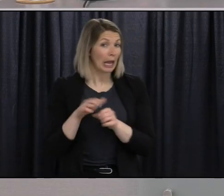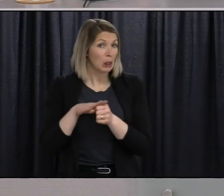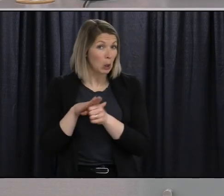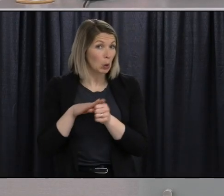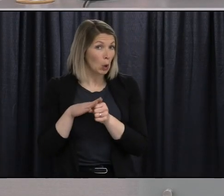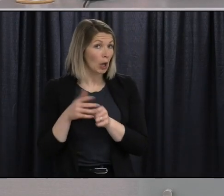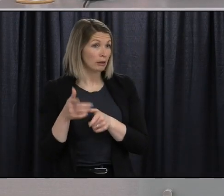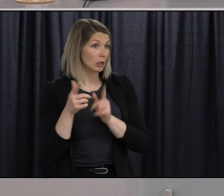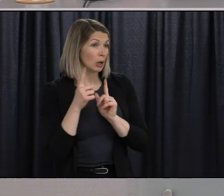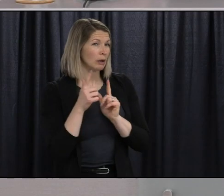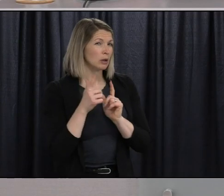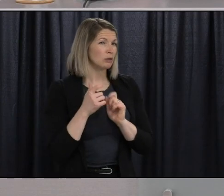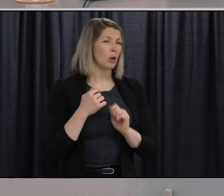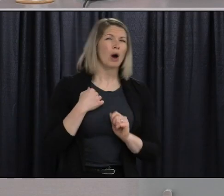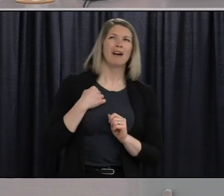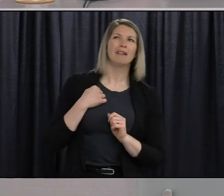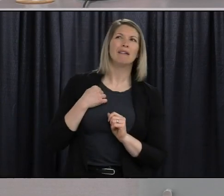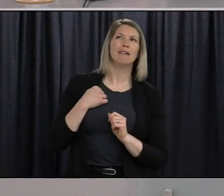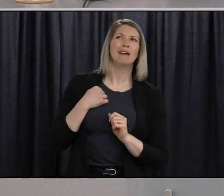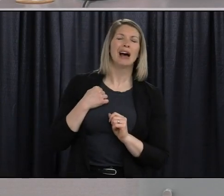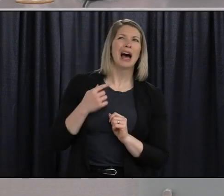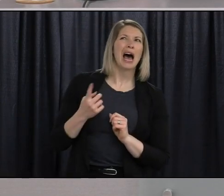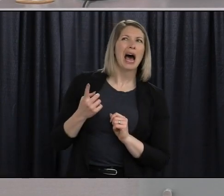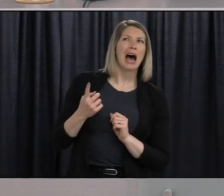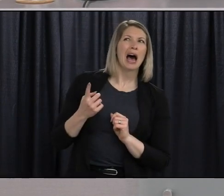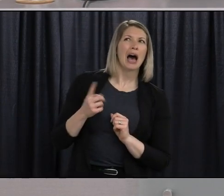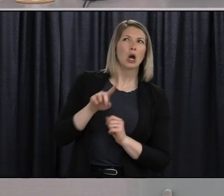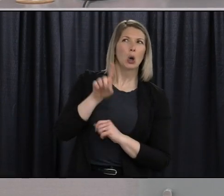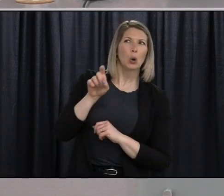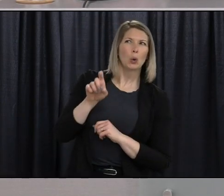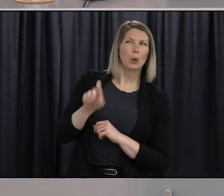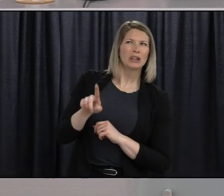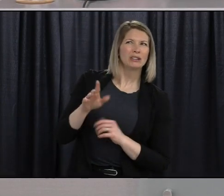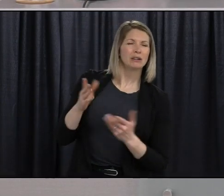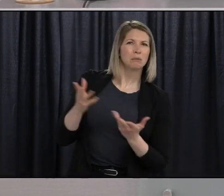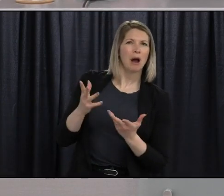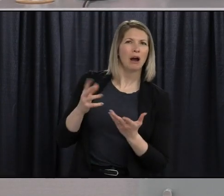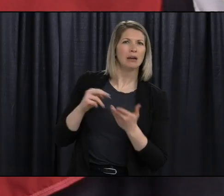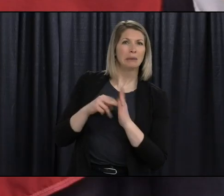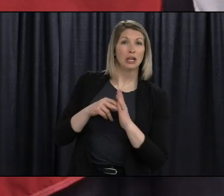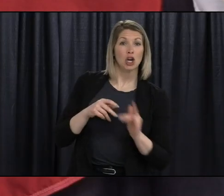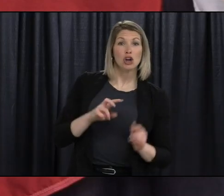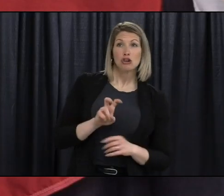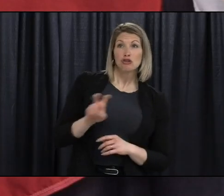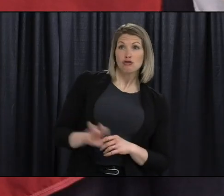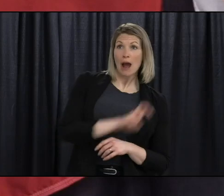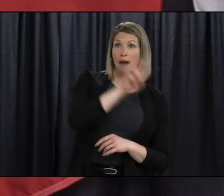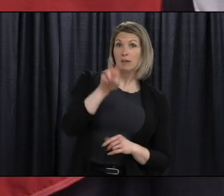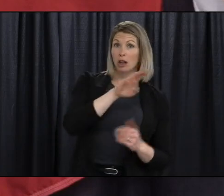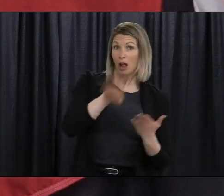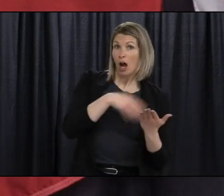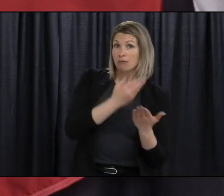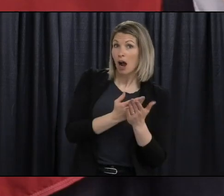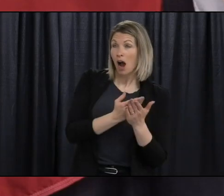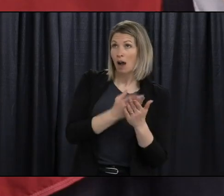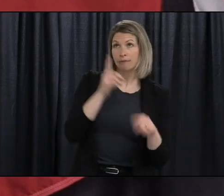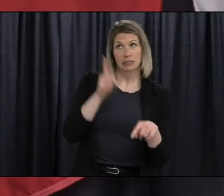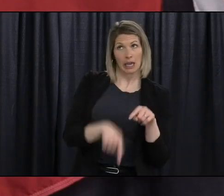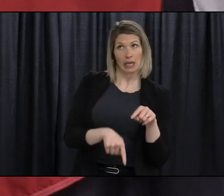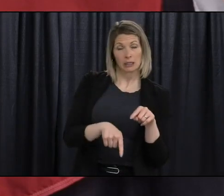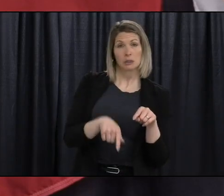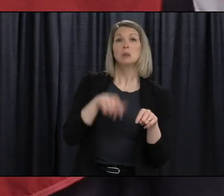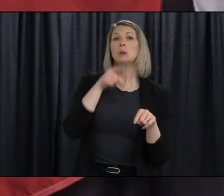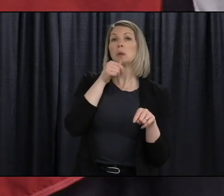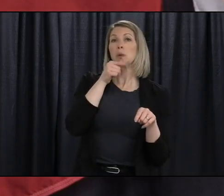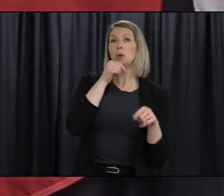So the question would be, in terms of travel to the province, that would be, you know, work with the public health officials. But for relief and working with